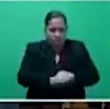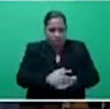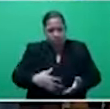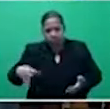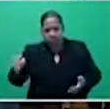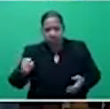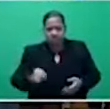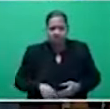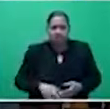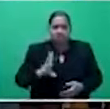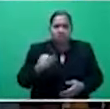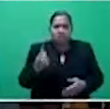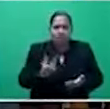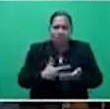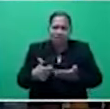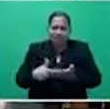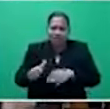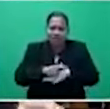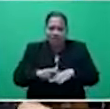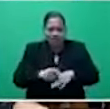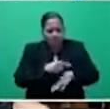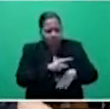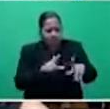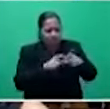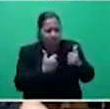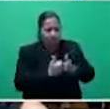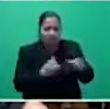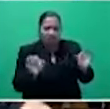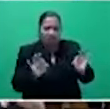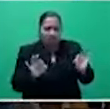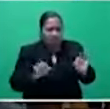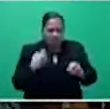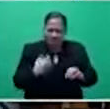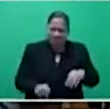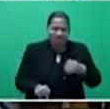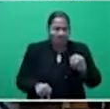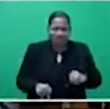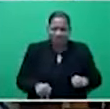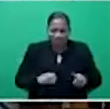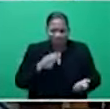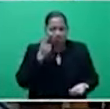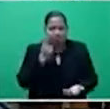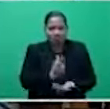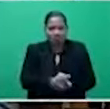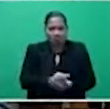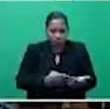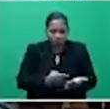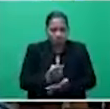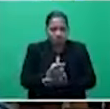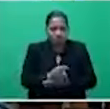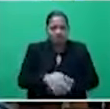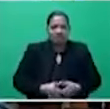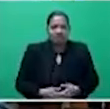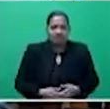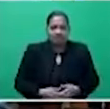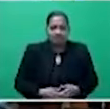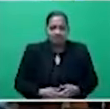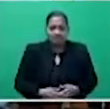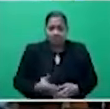is leasing their land without their consent. Nobody. And that's a fact, sir. Mr. Speaker, sir,